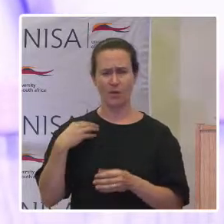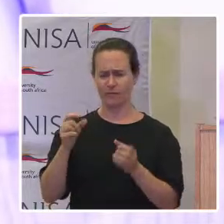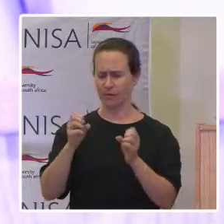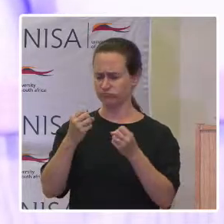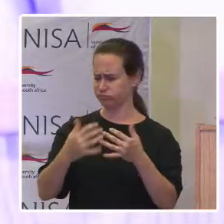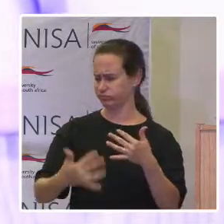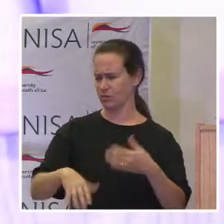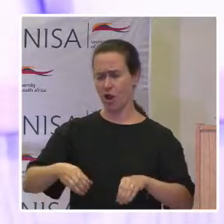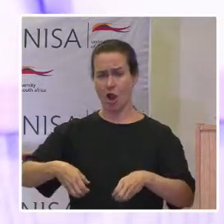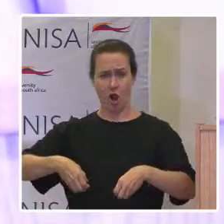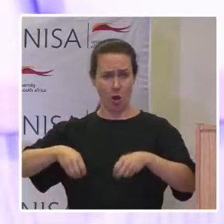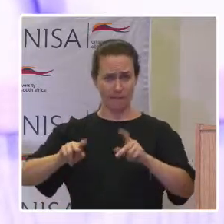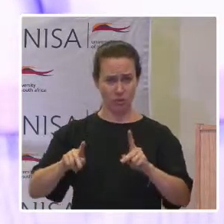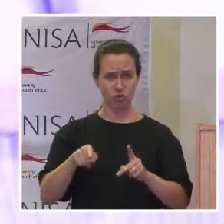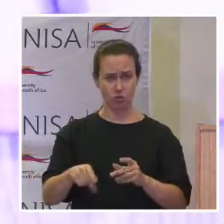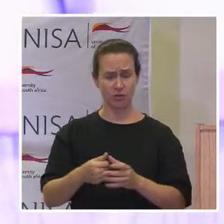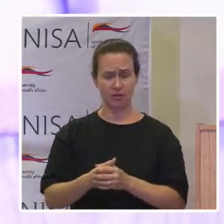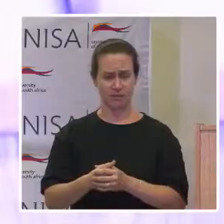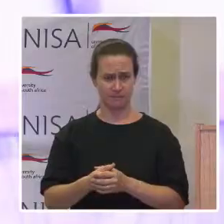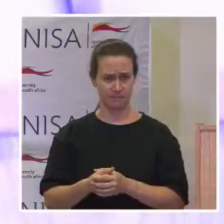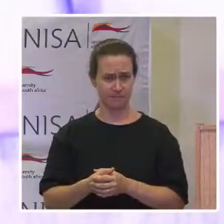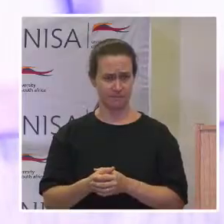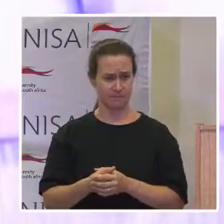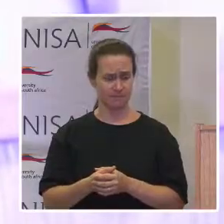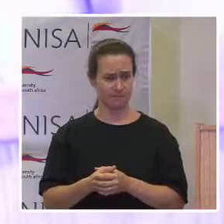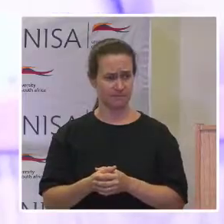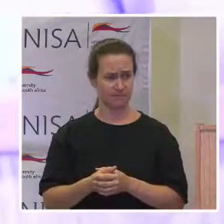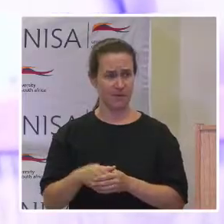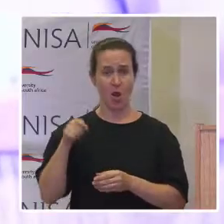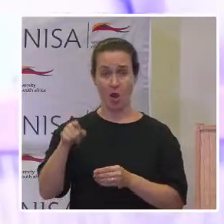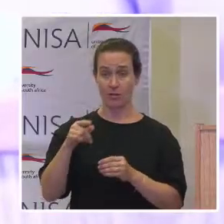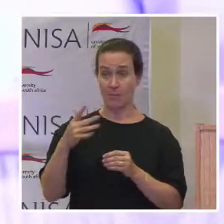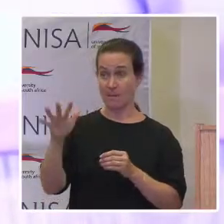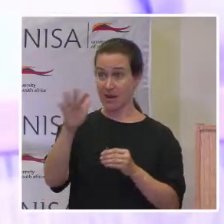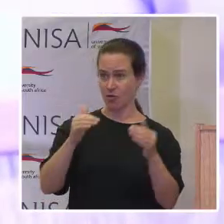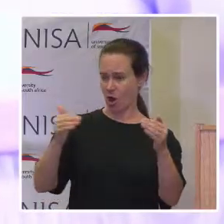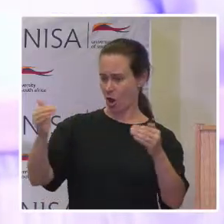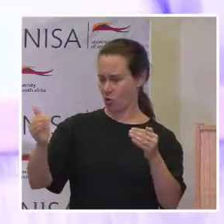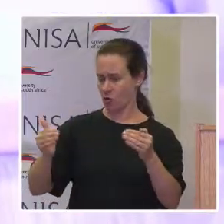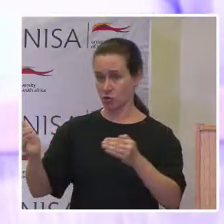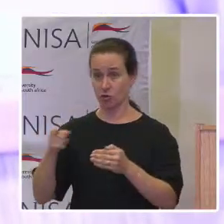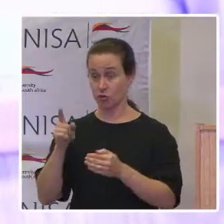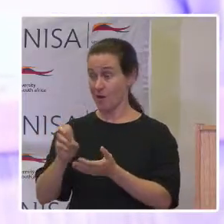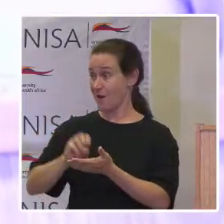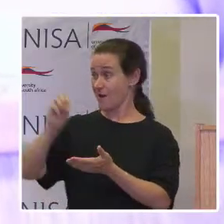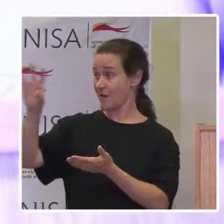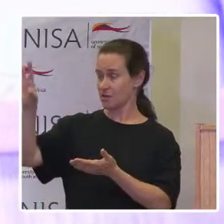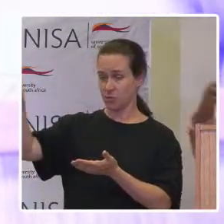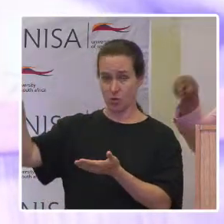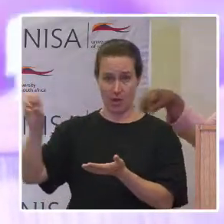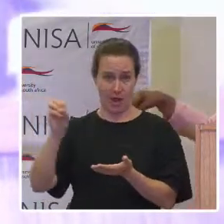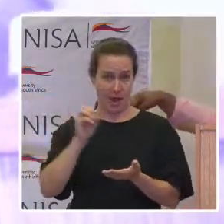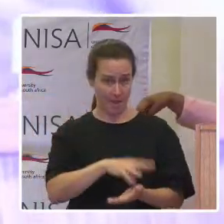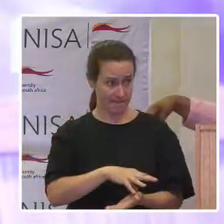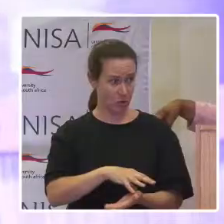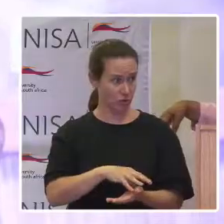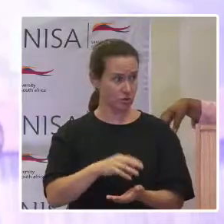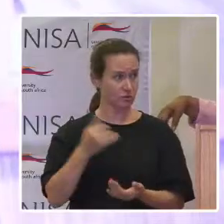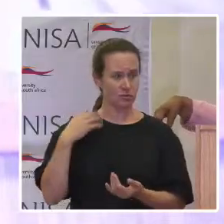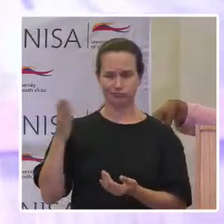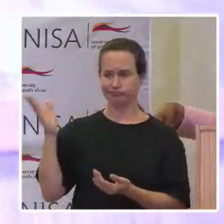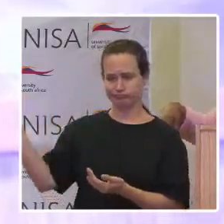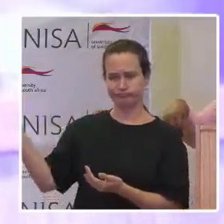opportunities of leveraging on the proximity. Because through the export and import, where are we now? We are here at the